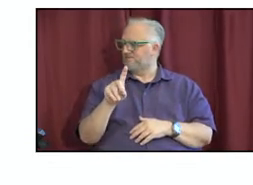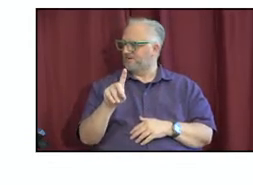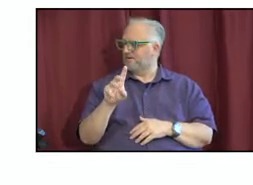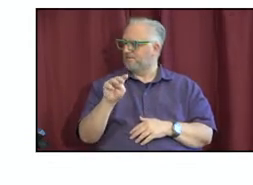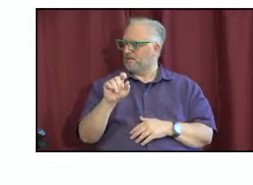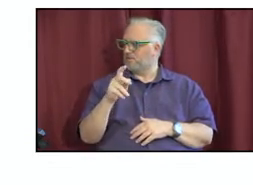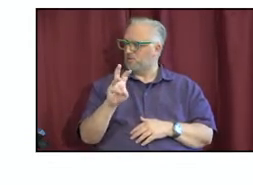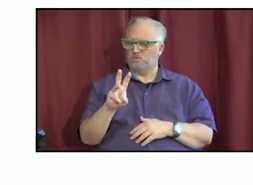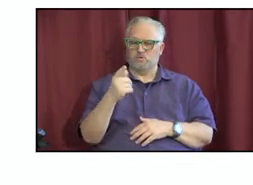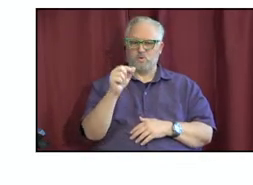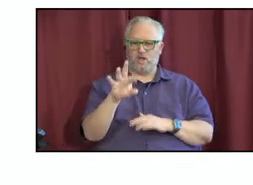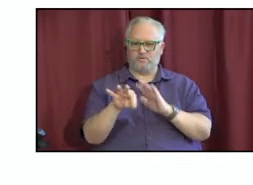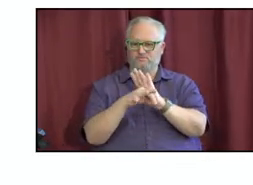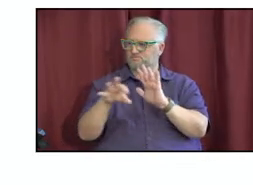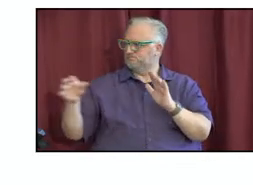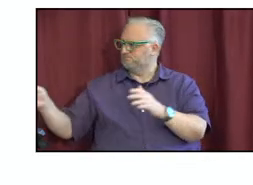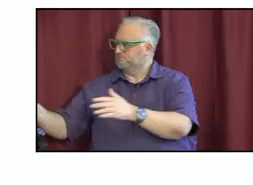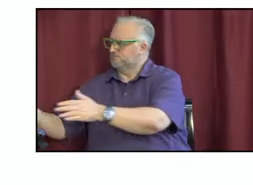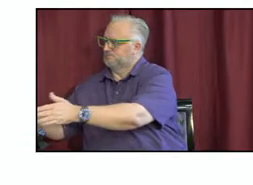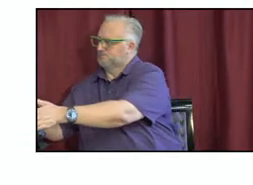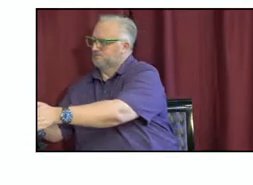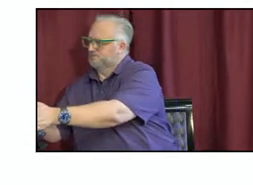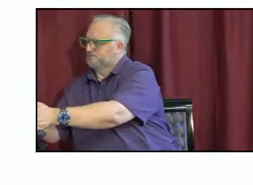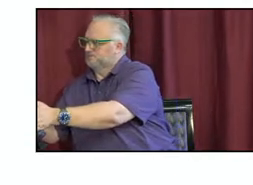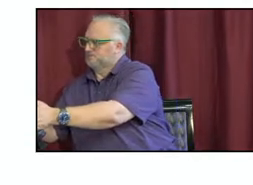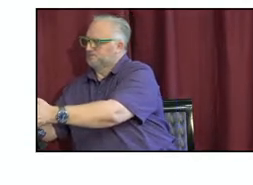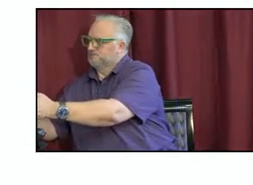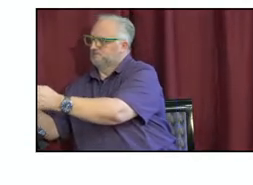David Matthew Gregory,